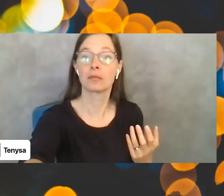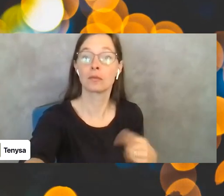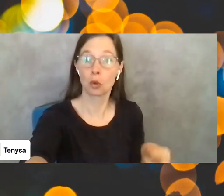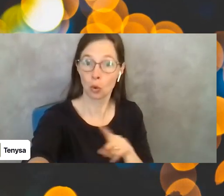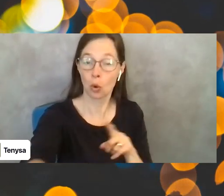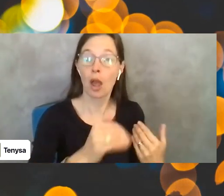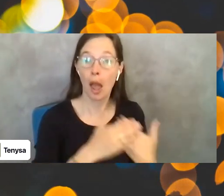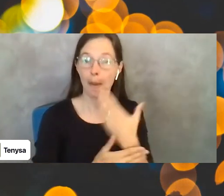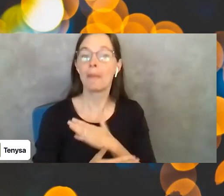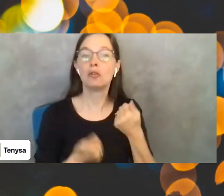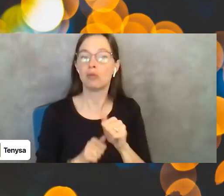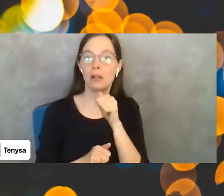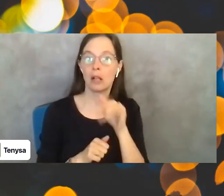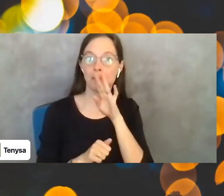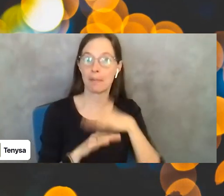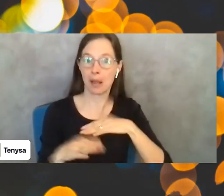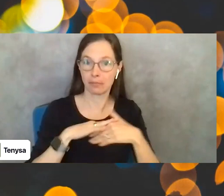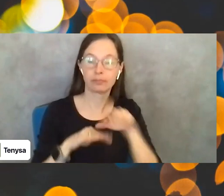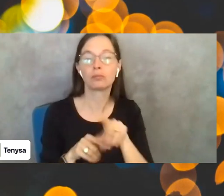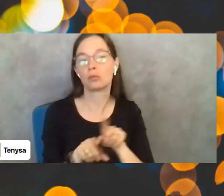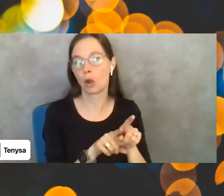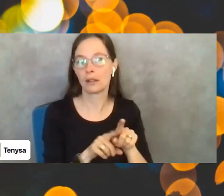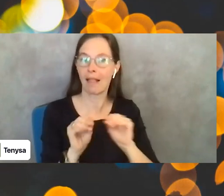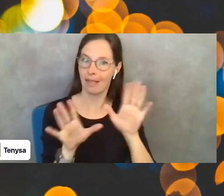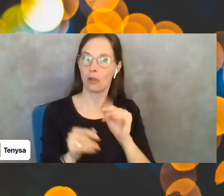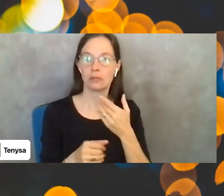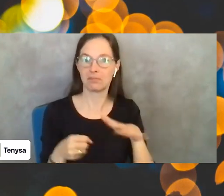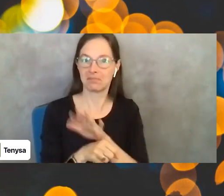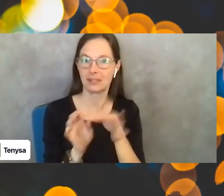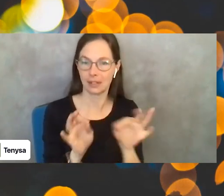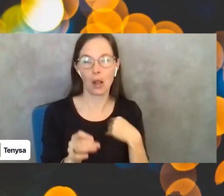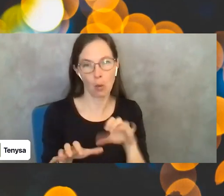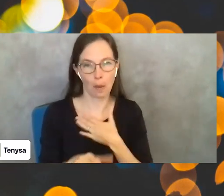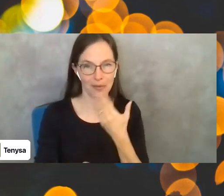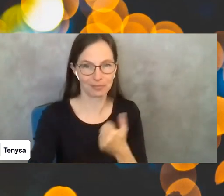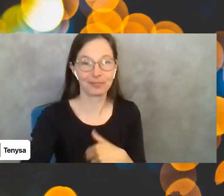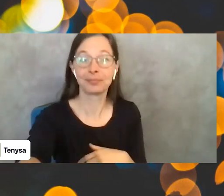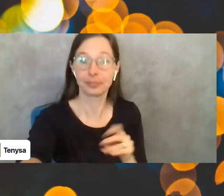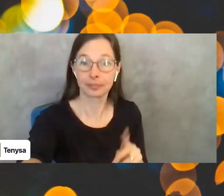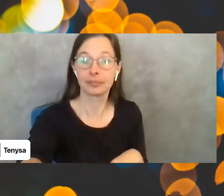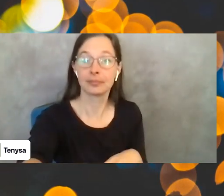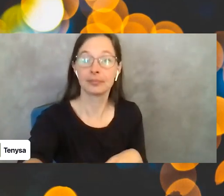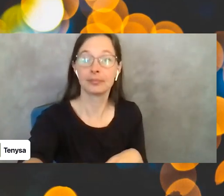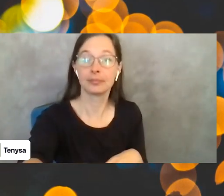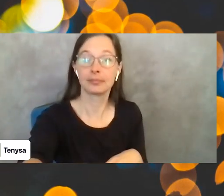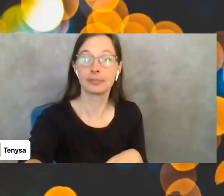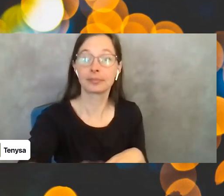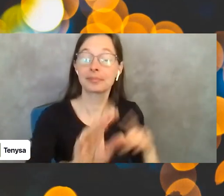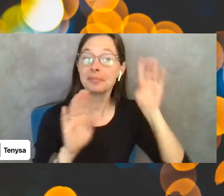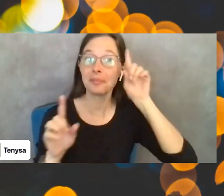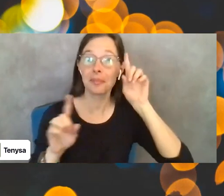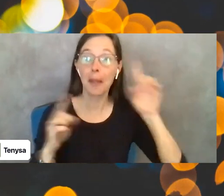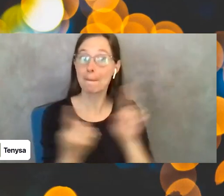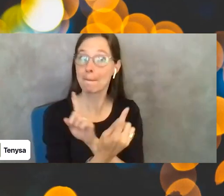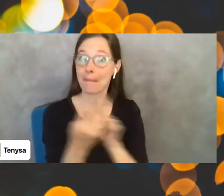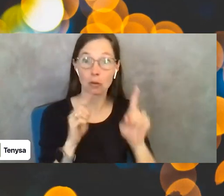complete sentences. I will also do my best. All right. Meet and greets will take place in a separate Zoom link, so make